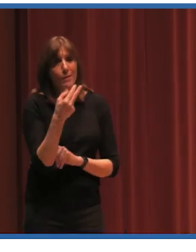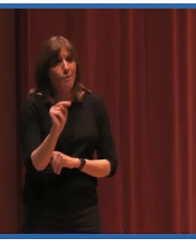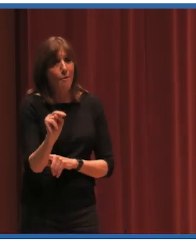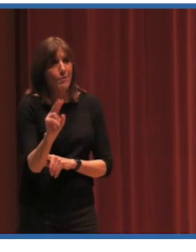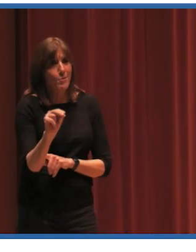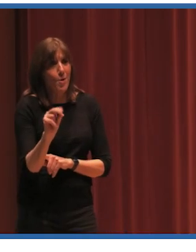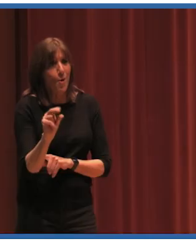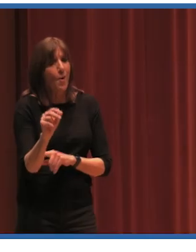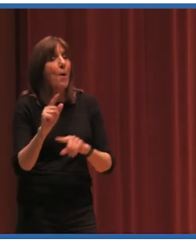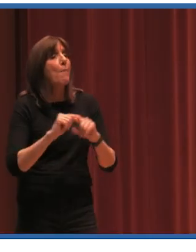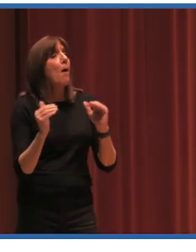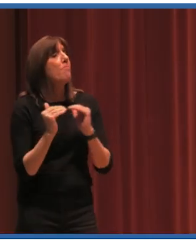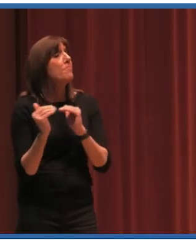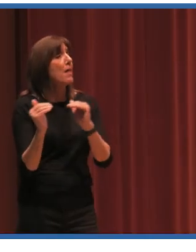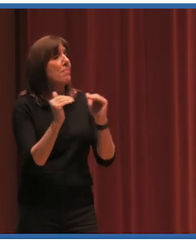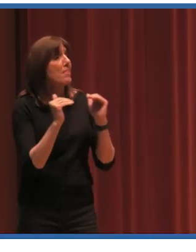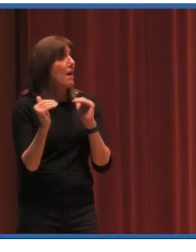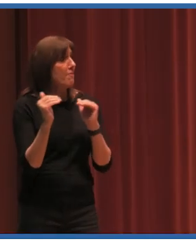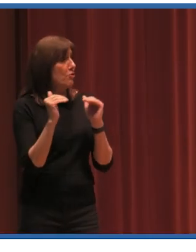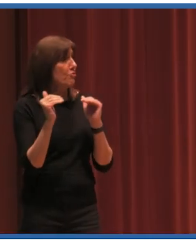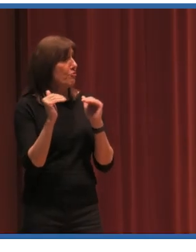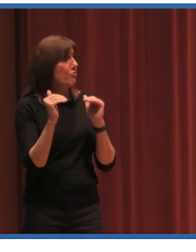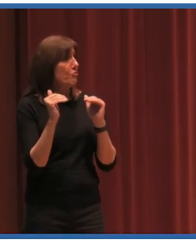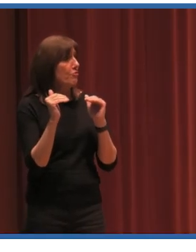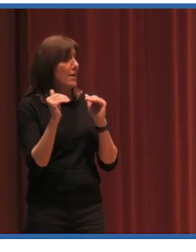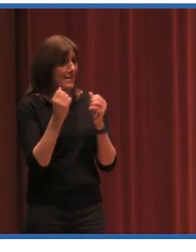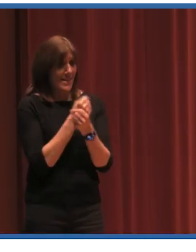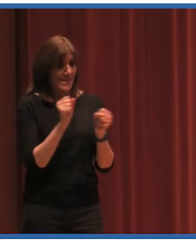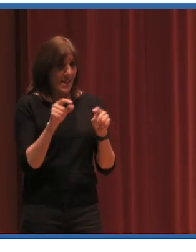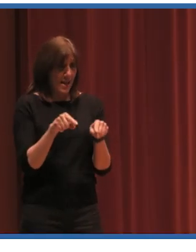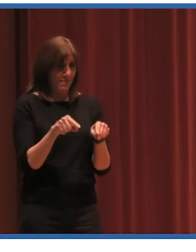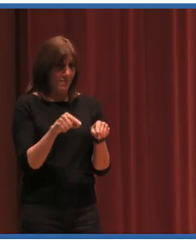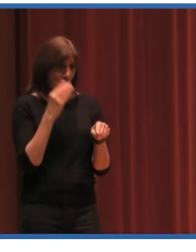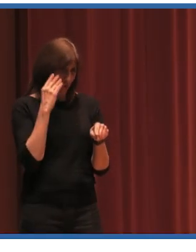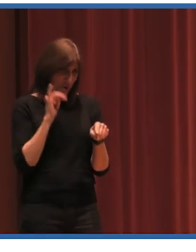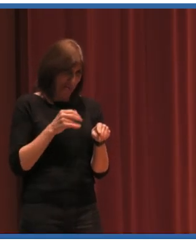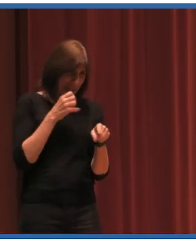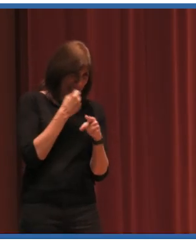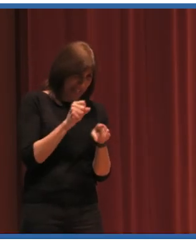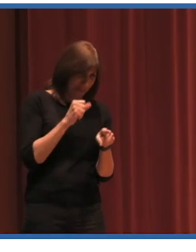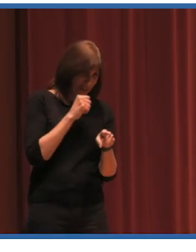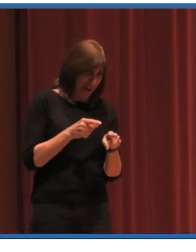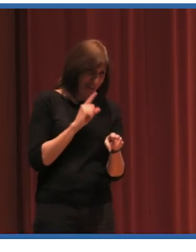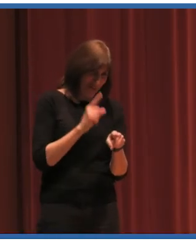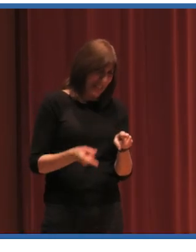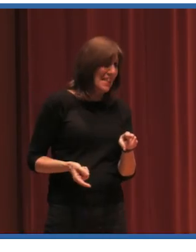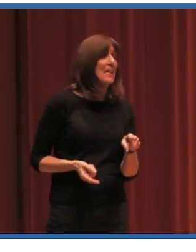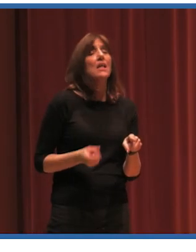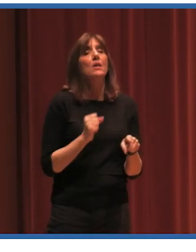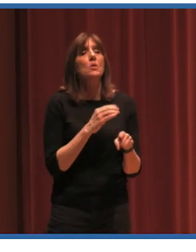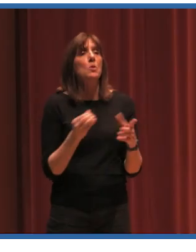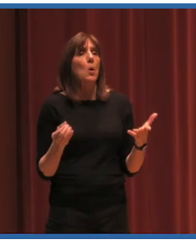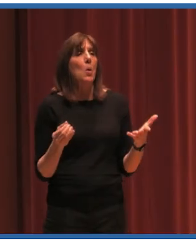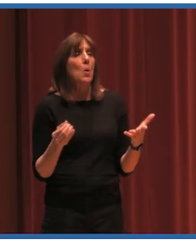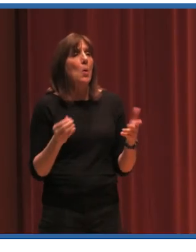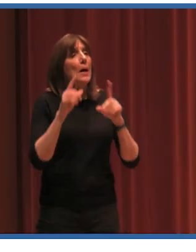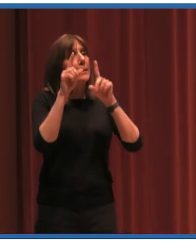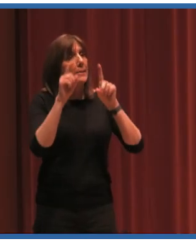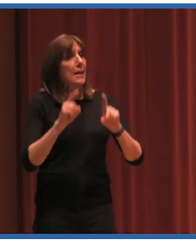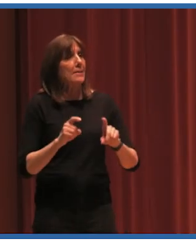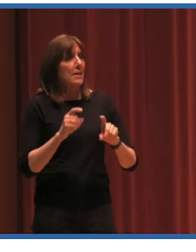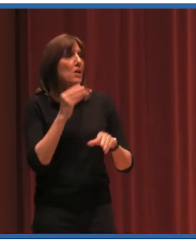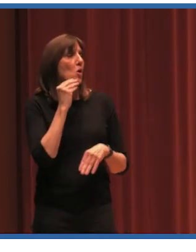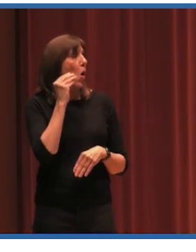the level that's sort of listed as safe, we don't really know it's safe, but it's a starting point. So testing your home